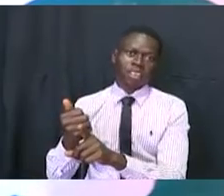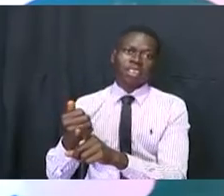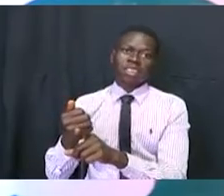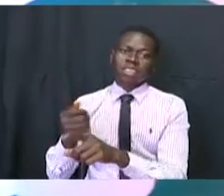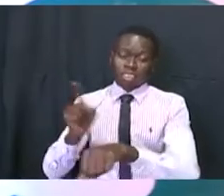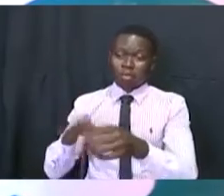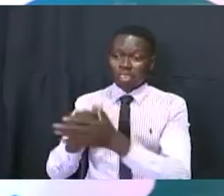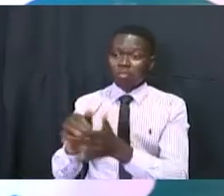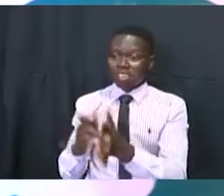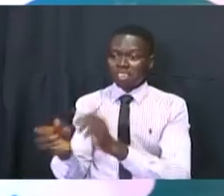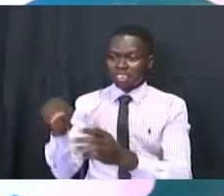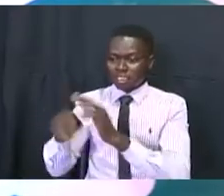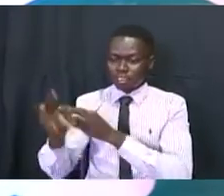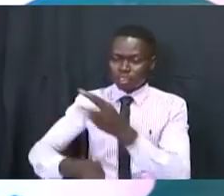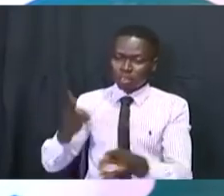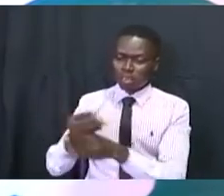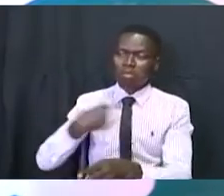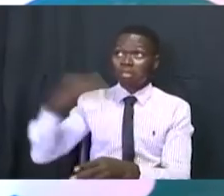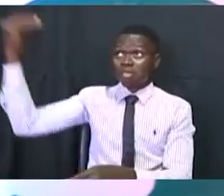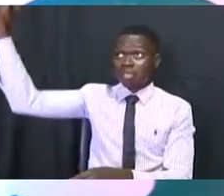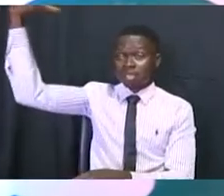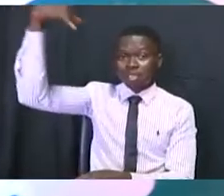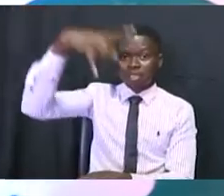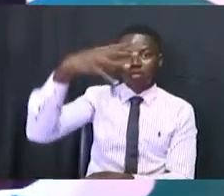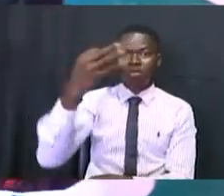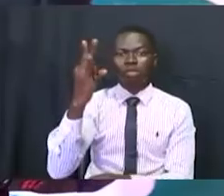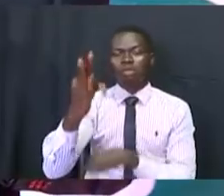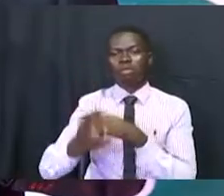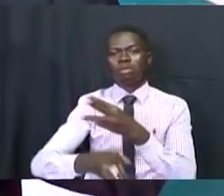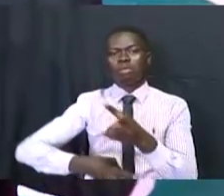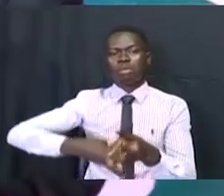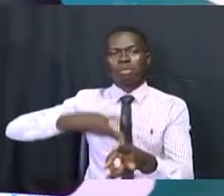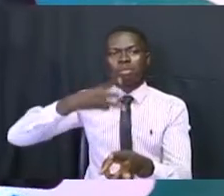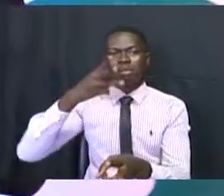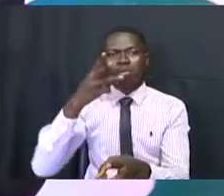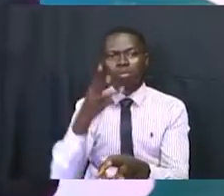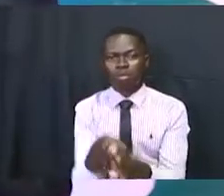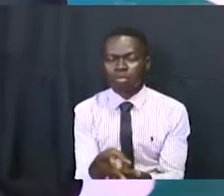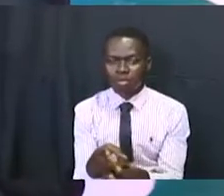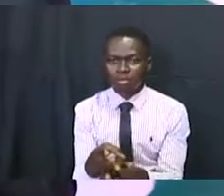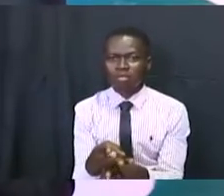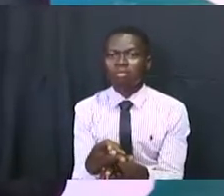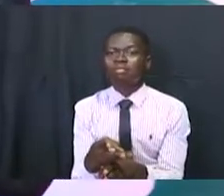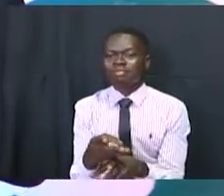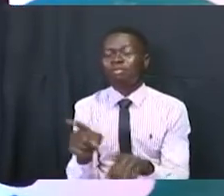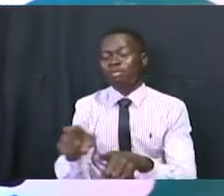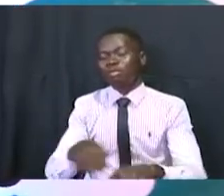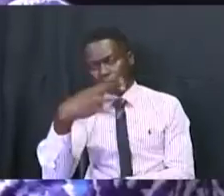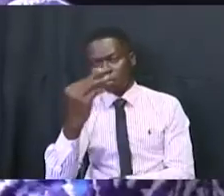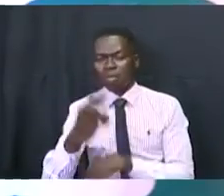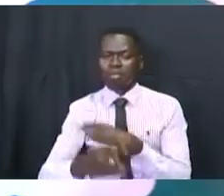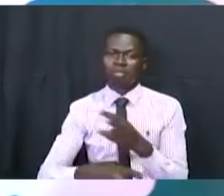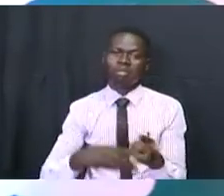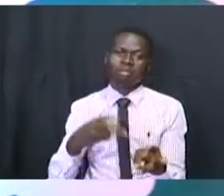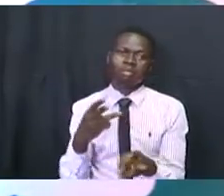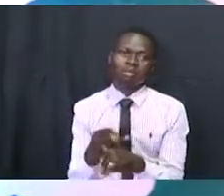in the world, I am the light of the world. I like the King James, as long as I'm in the world.